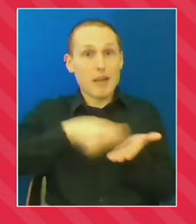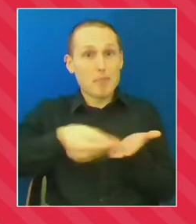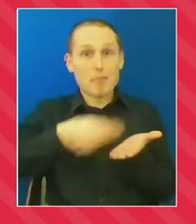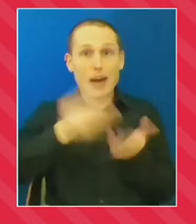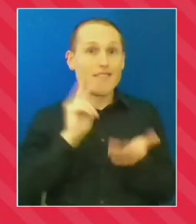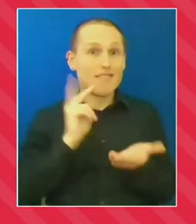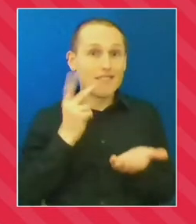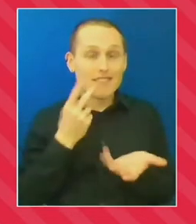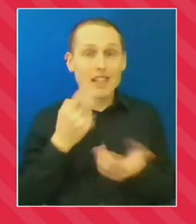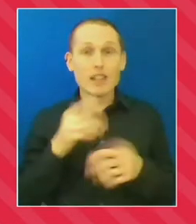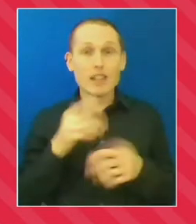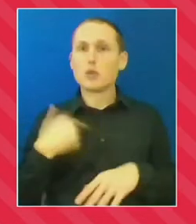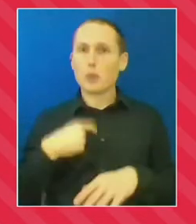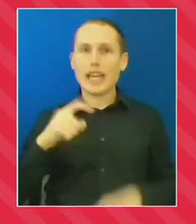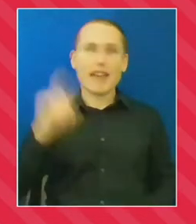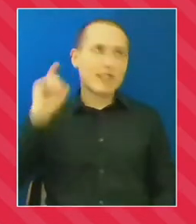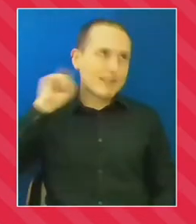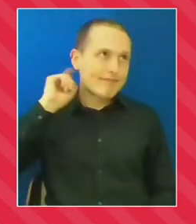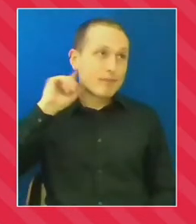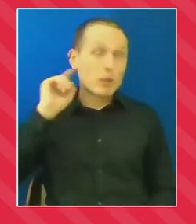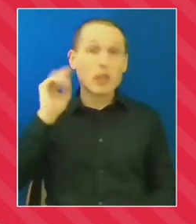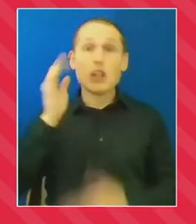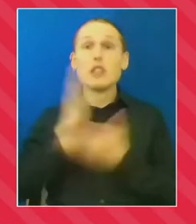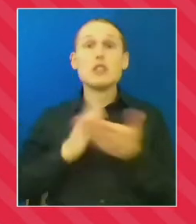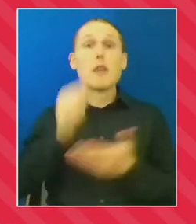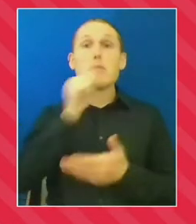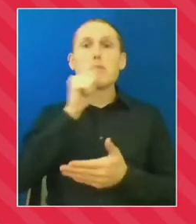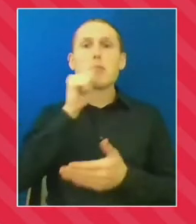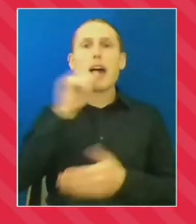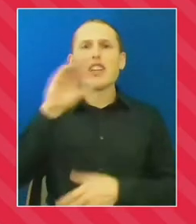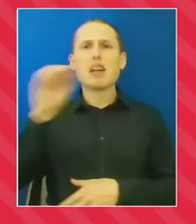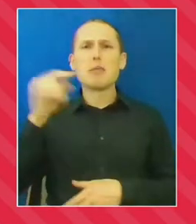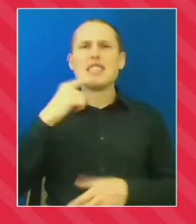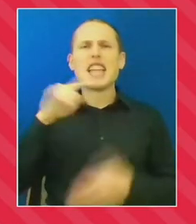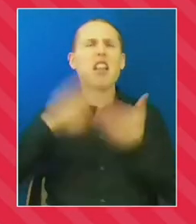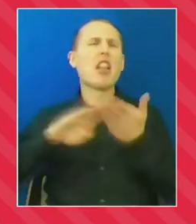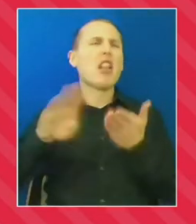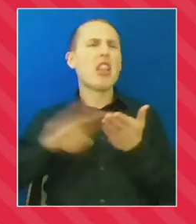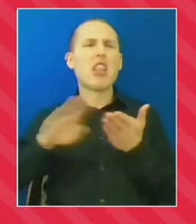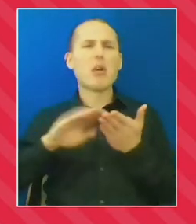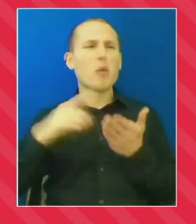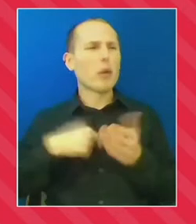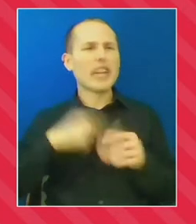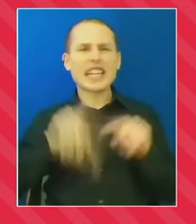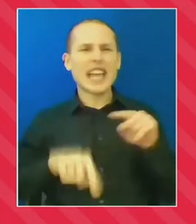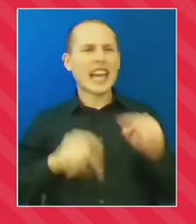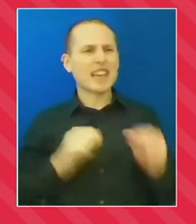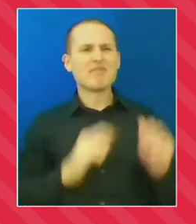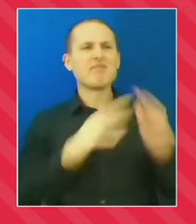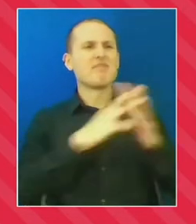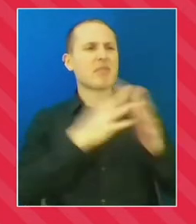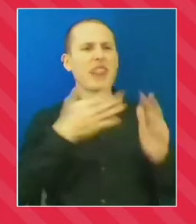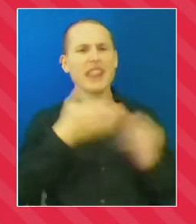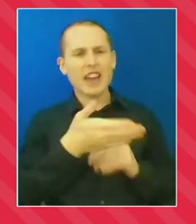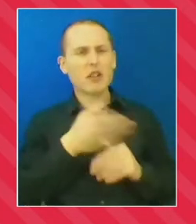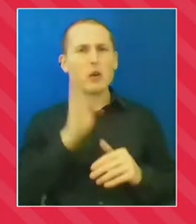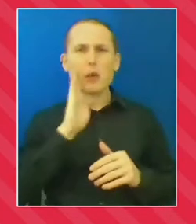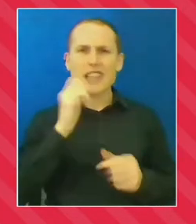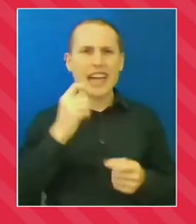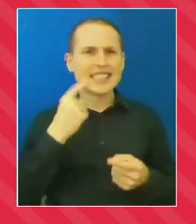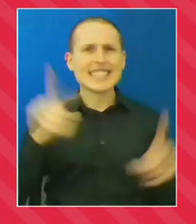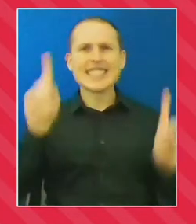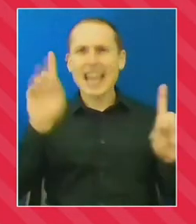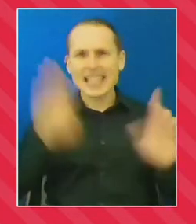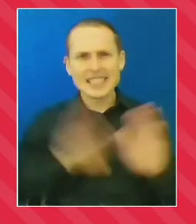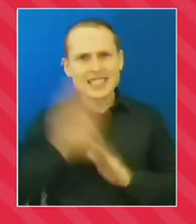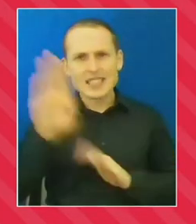say, we won't be successful if we open up in these neighborhoods. Mm-hmm. You know, sometimes some of those grocery stores